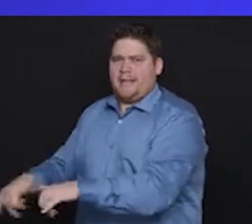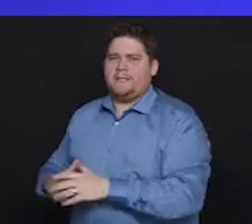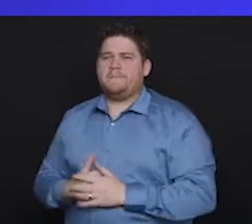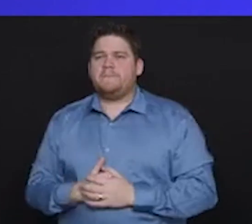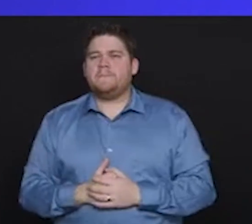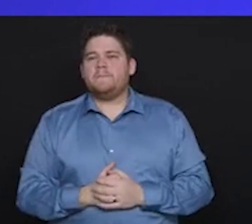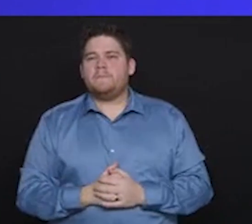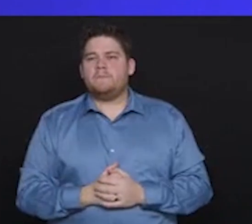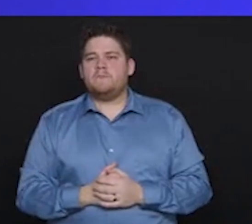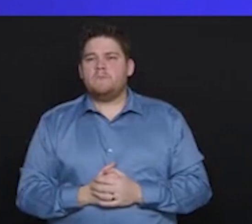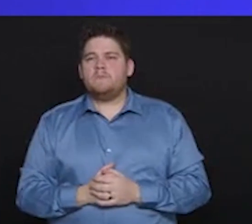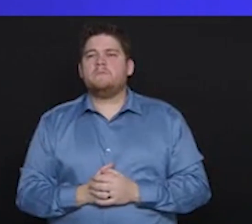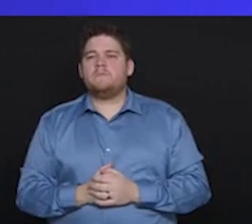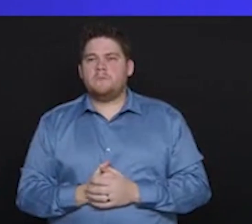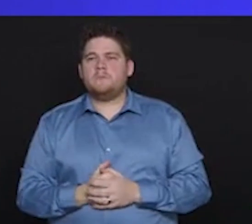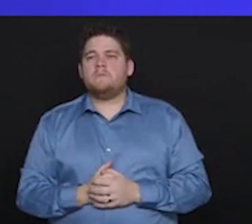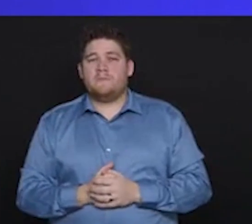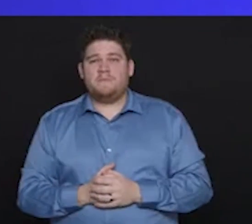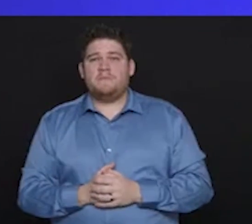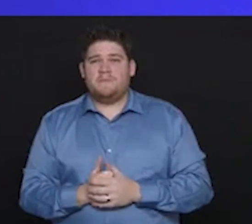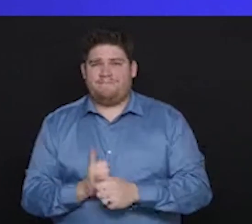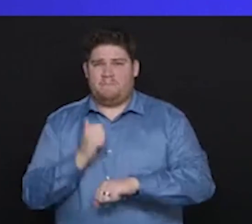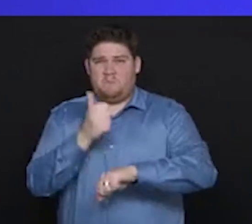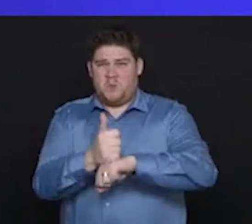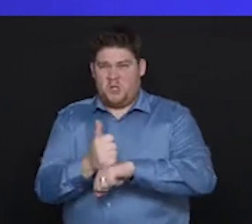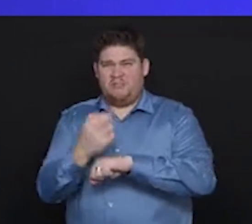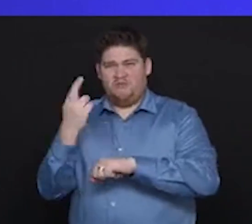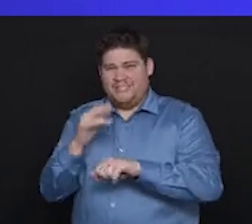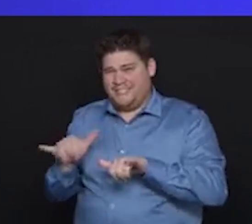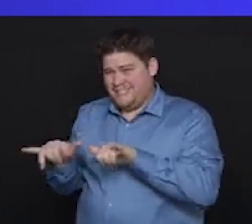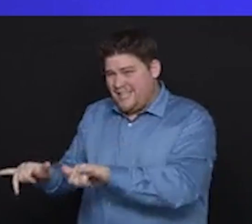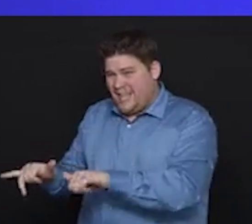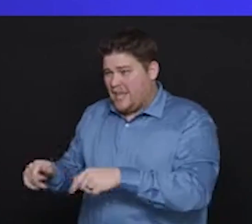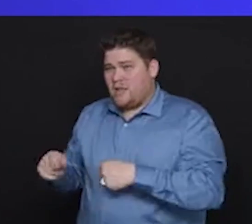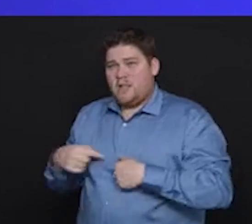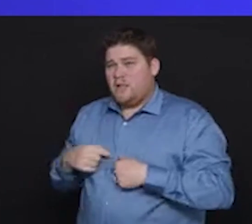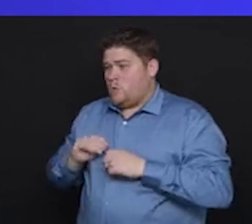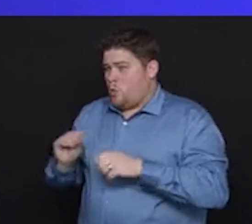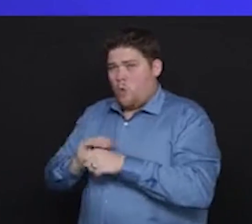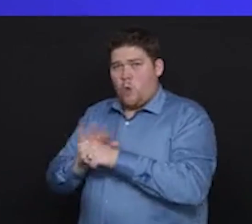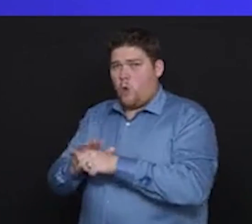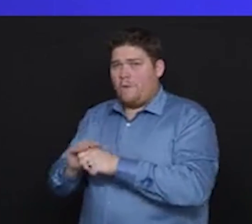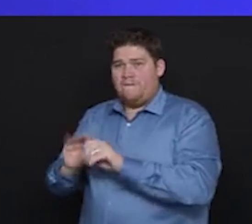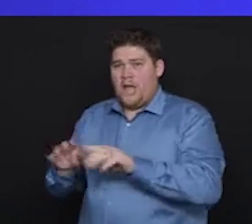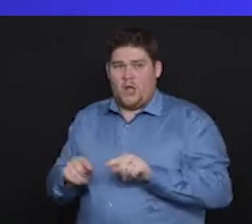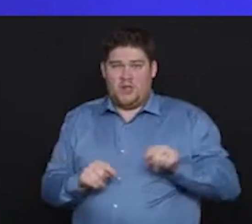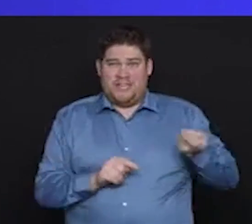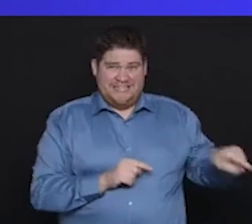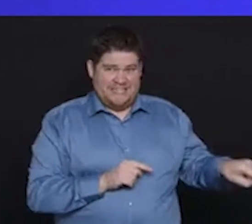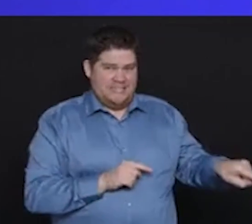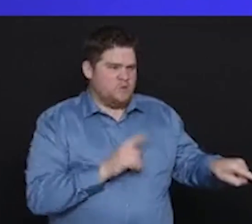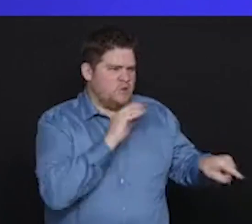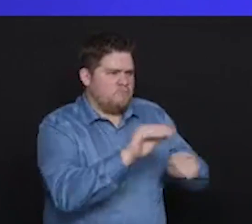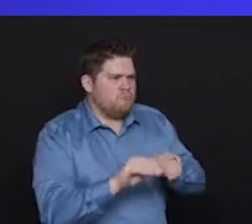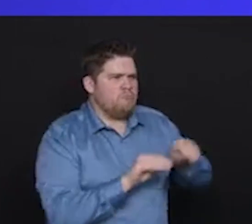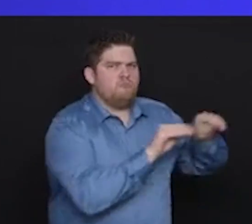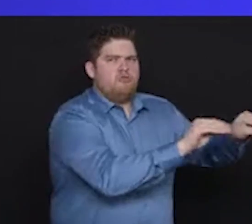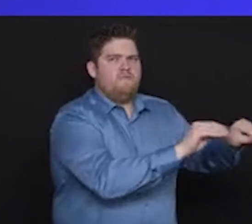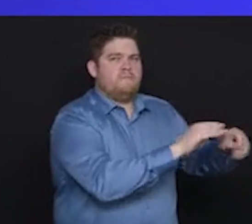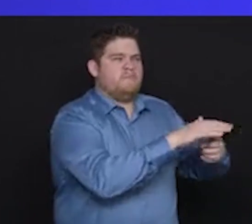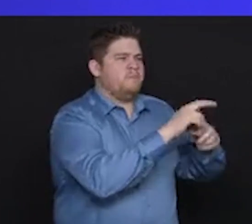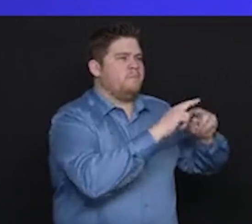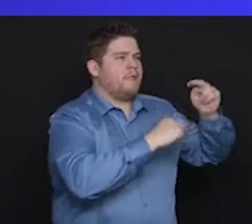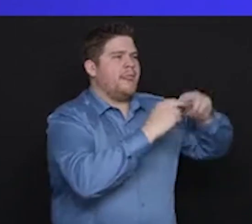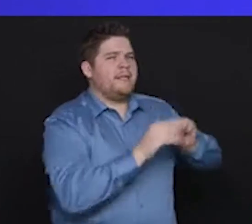hospital, not put people with COVID-19 in another facility. And that is because it is safest for